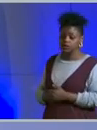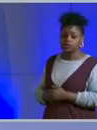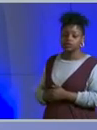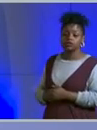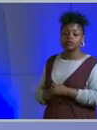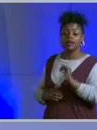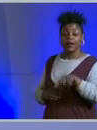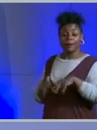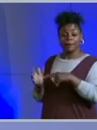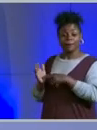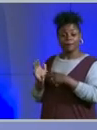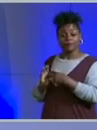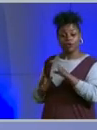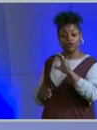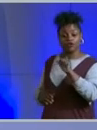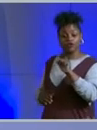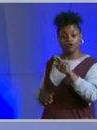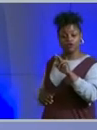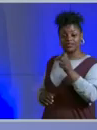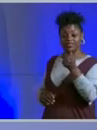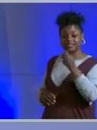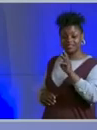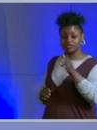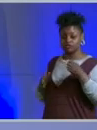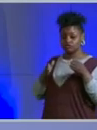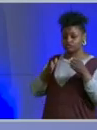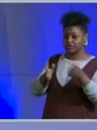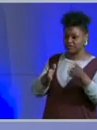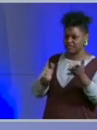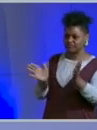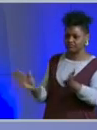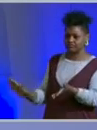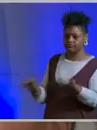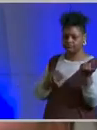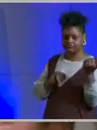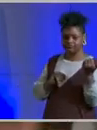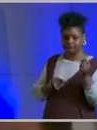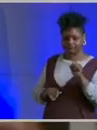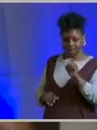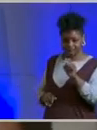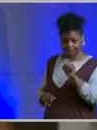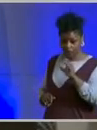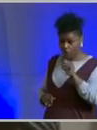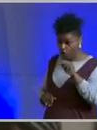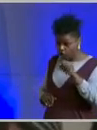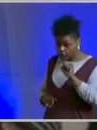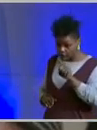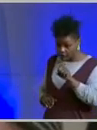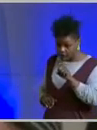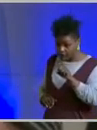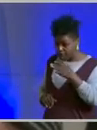going to take those cars off of 16th Street? All right, that's the question.